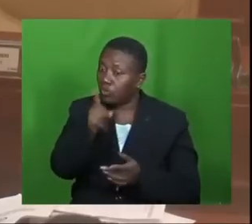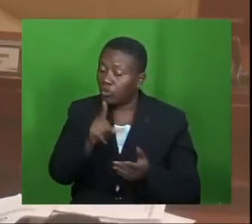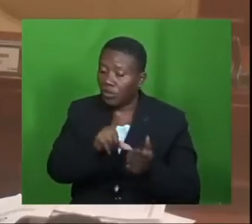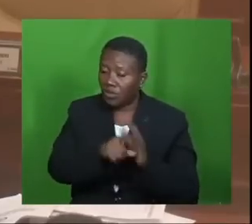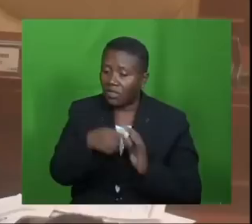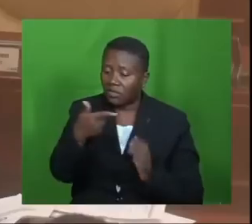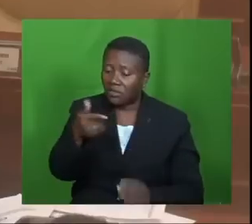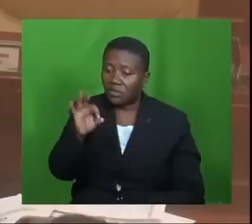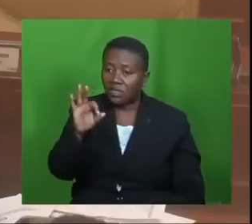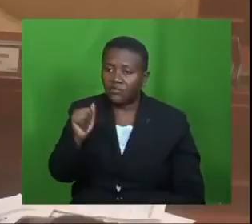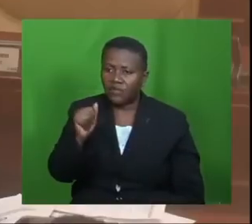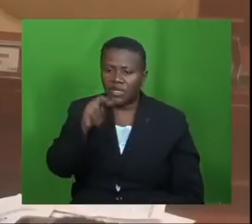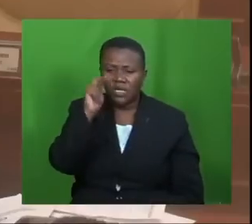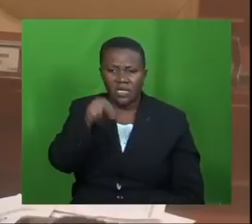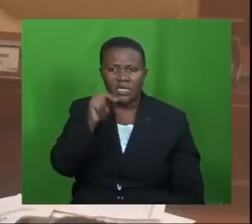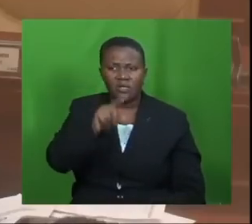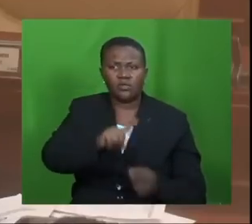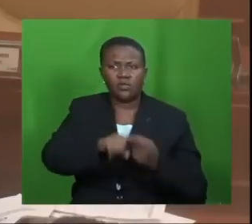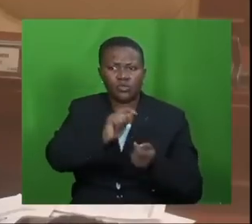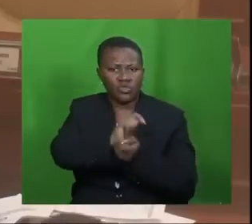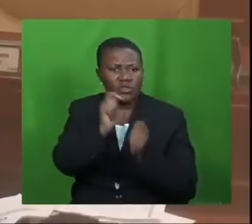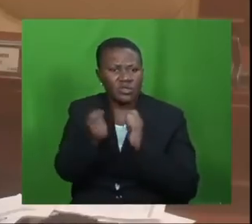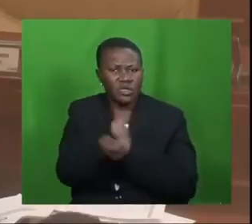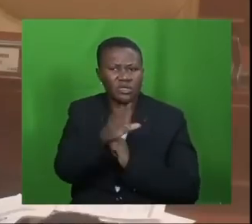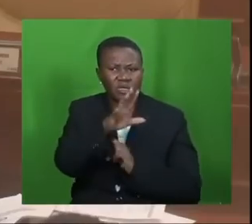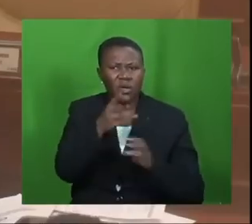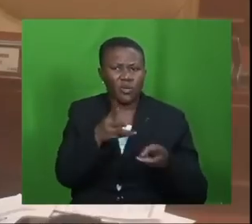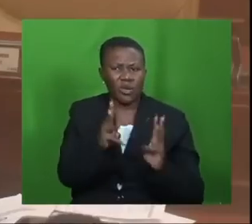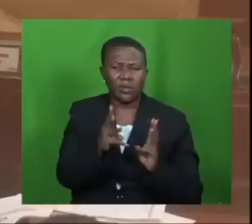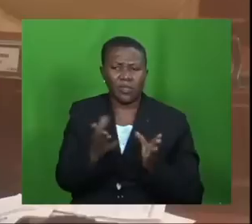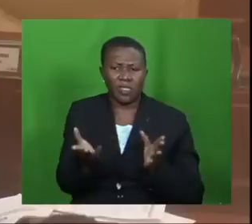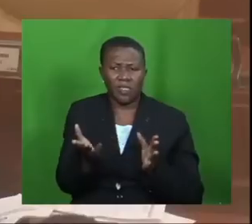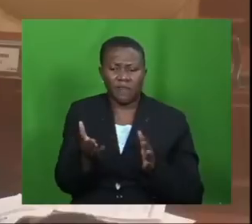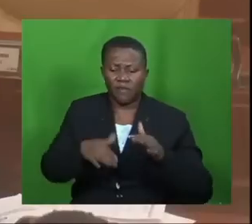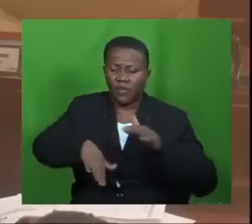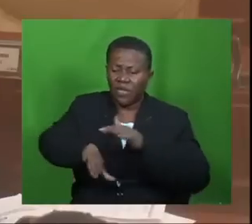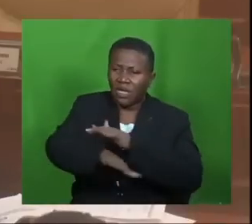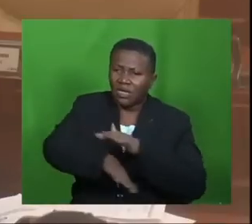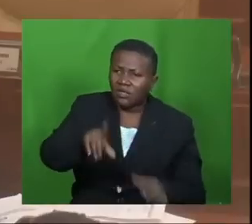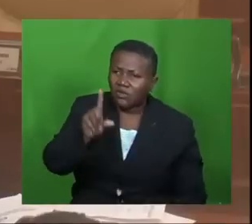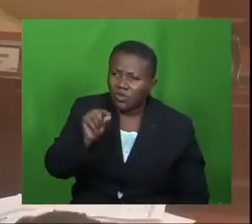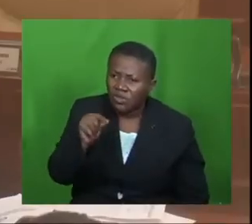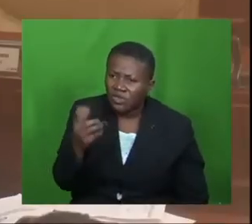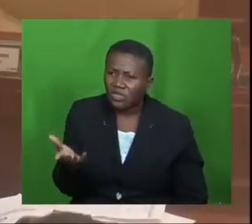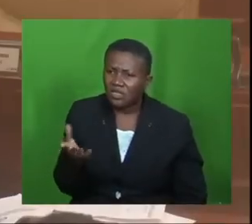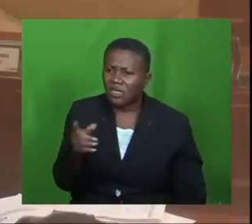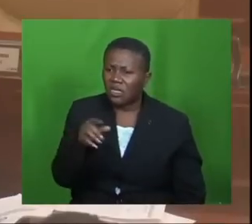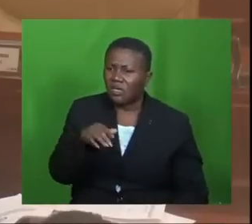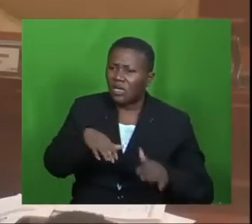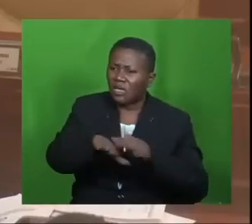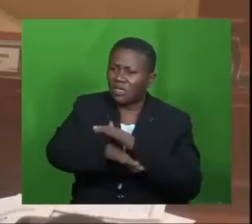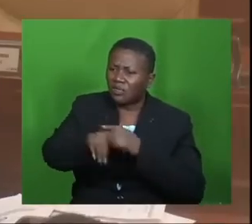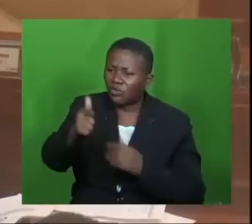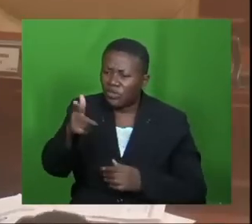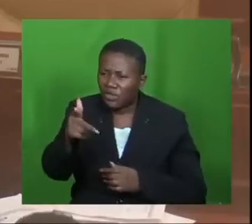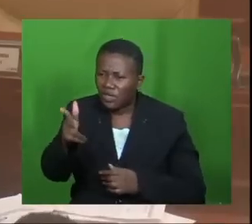know that football, on all the under-20, the under-23, the Black Satellites,